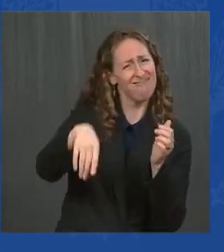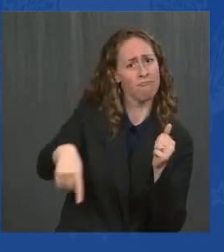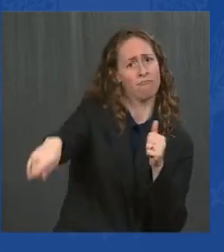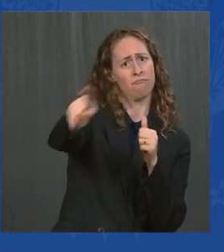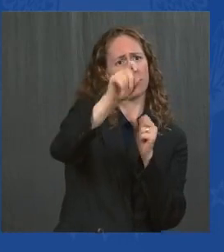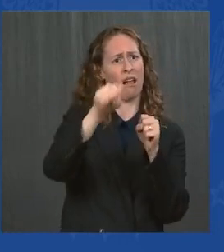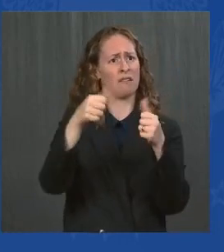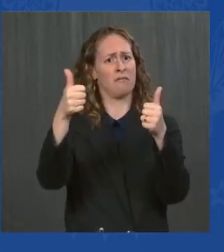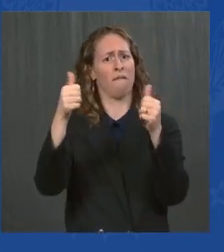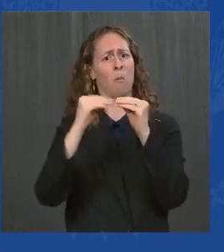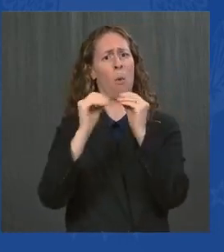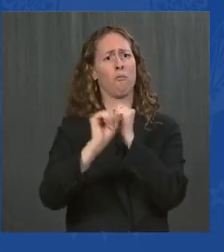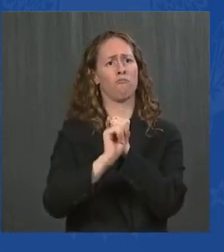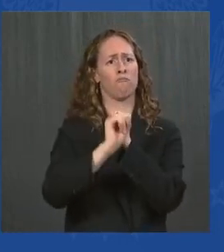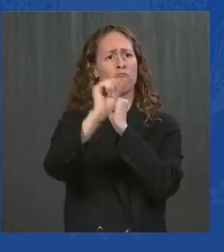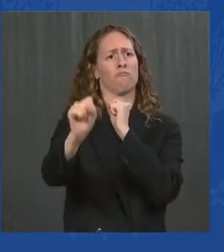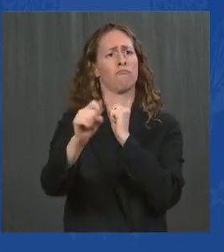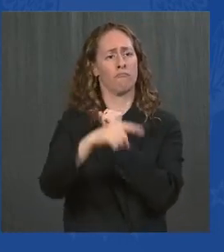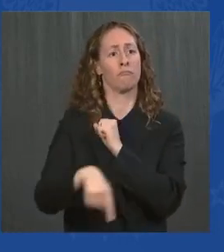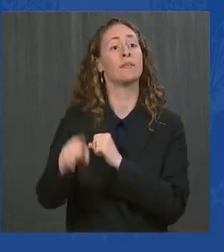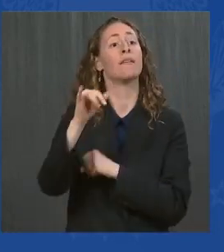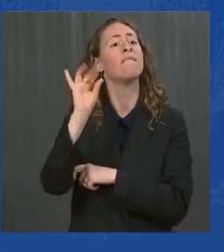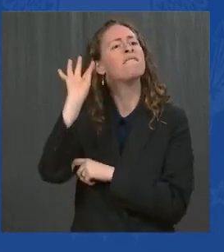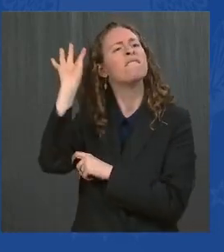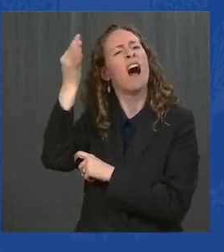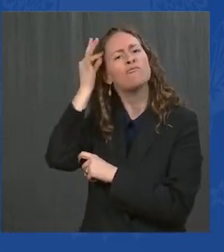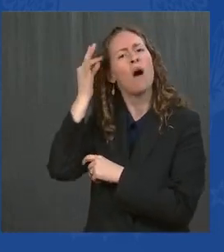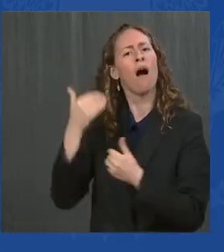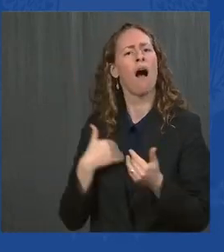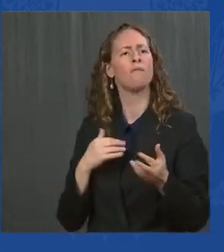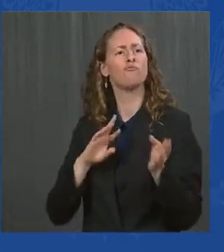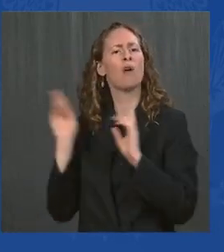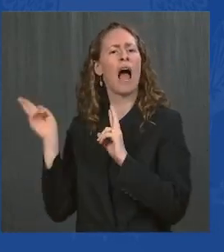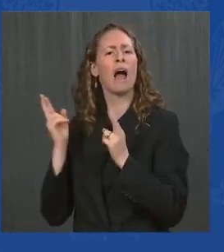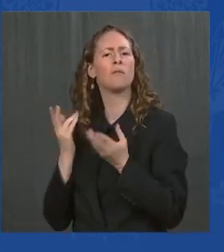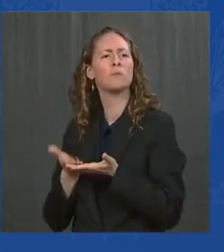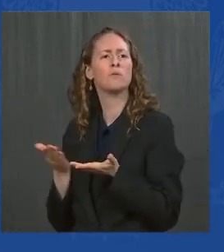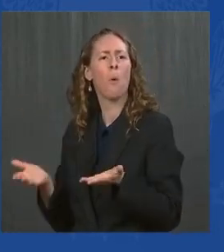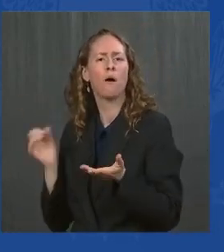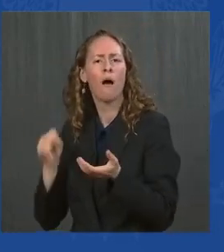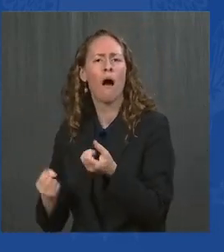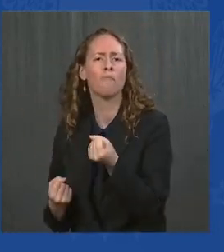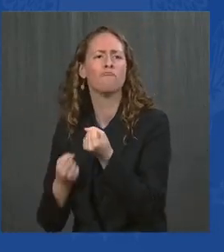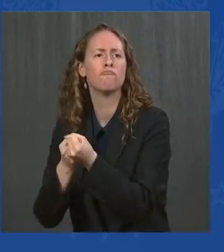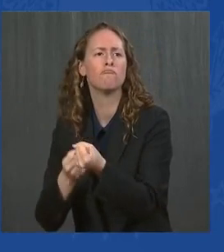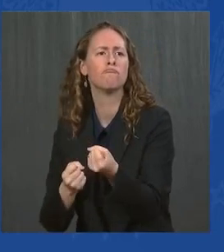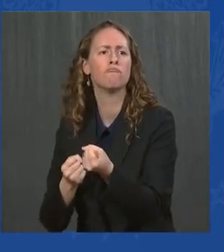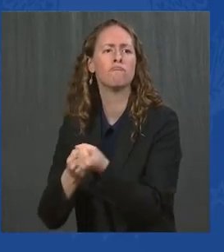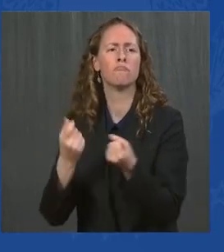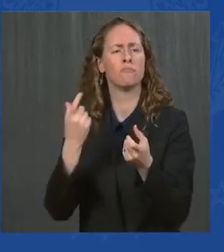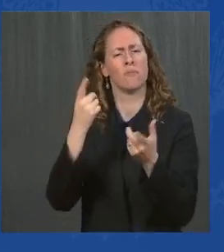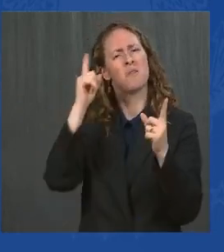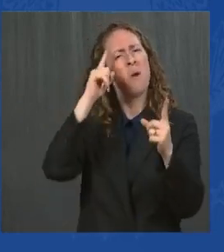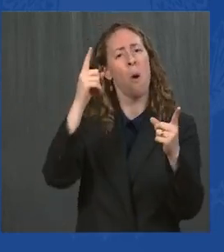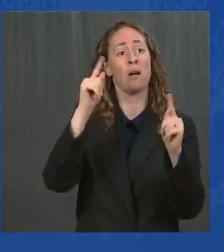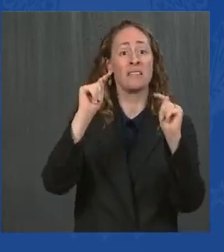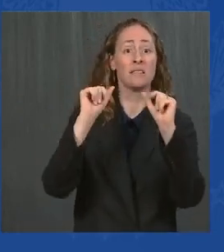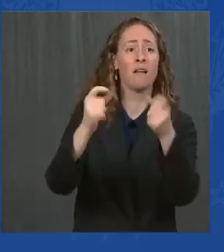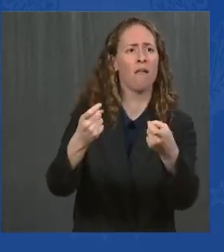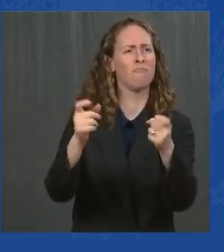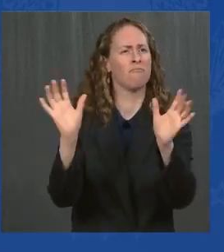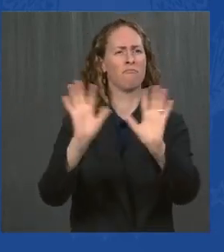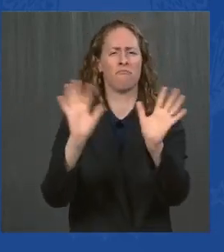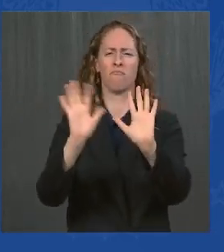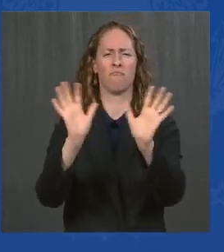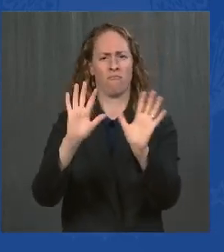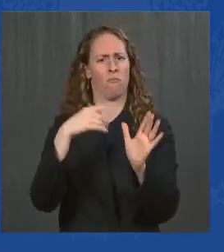the rescue plan to do so. That, not more federal taxes, state taxes, but they have the federal money to be able